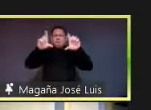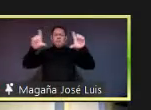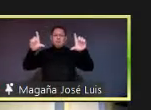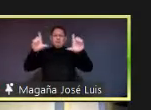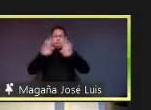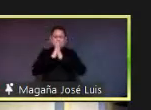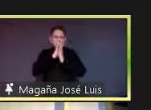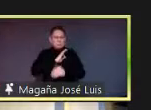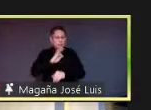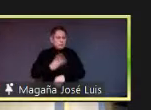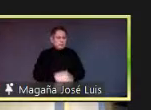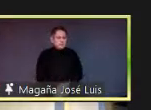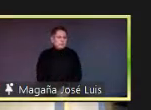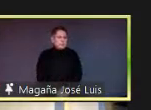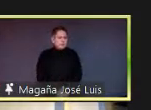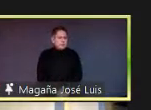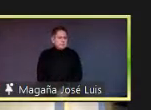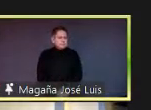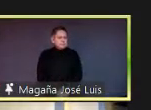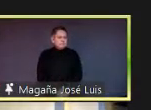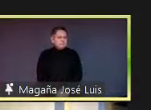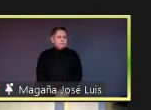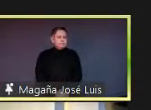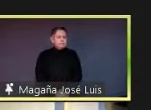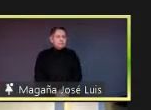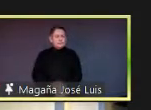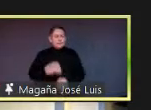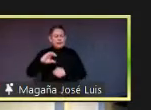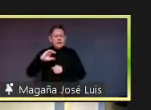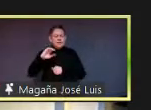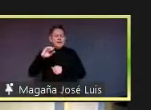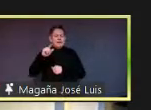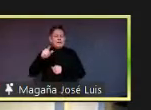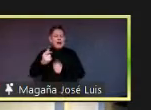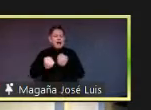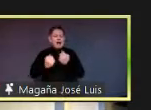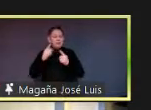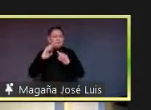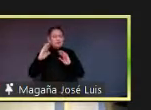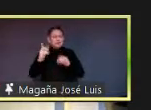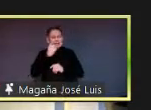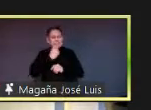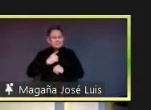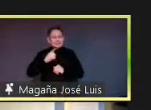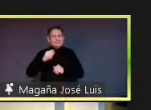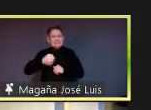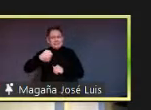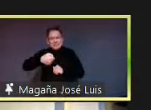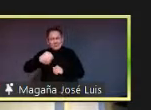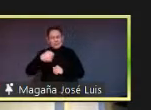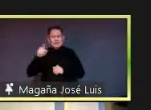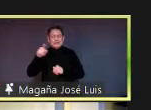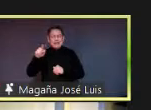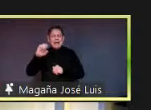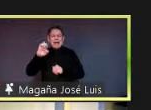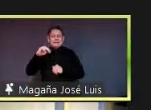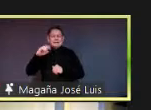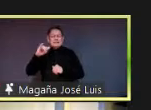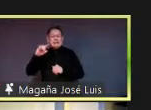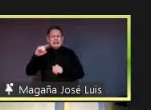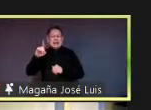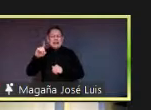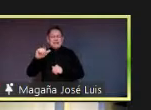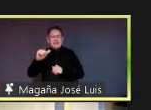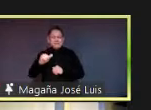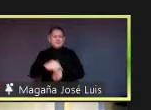Nos saludan por el chat desde Ensenada, doctor. Gracias por la convocatoria y por lo menos un uso. We are